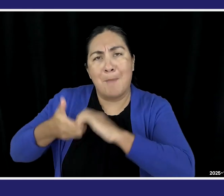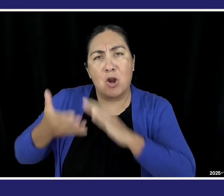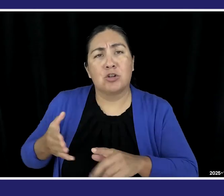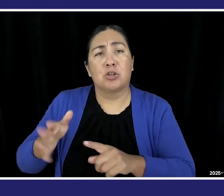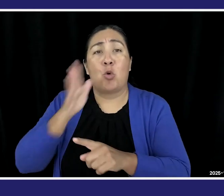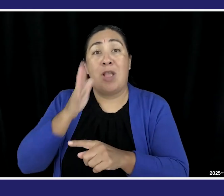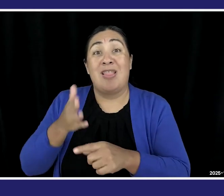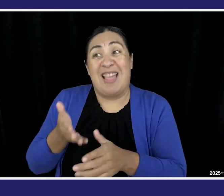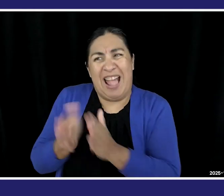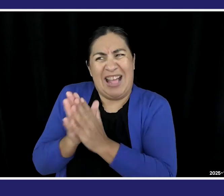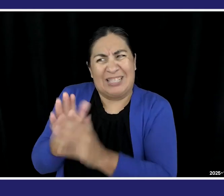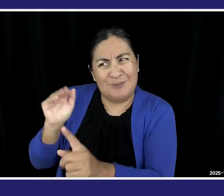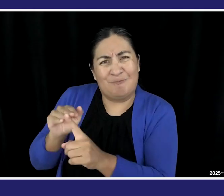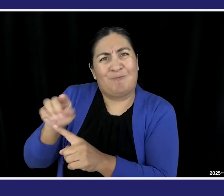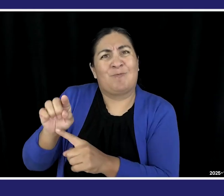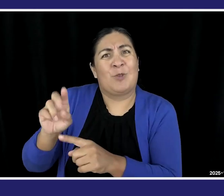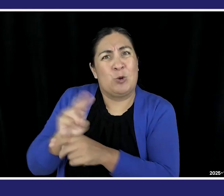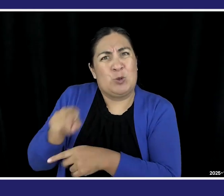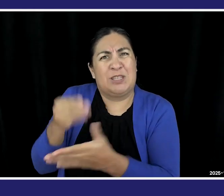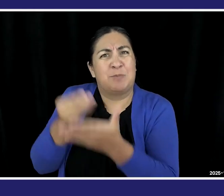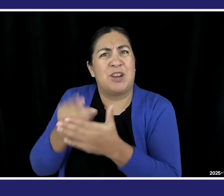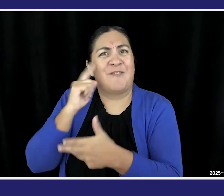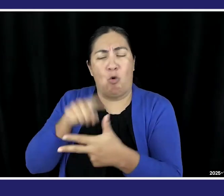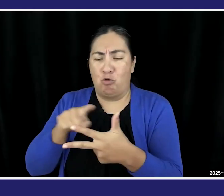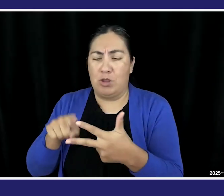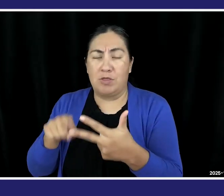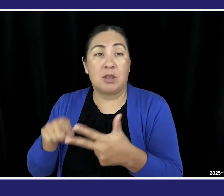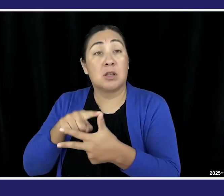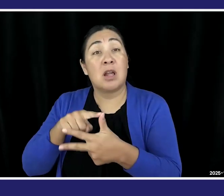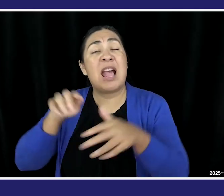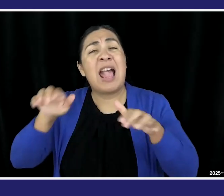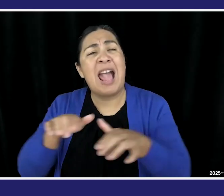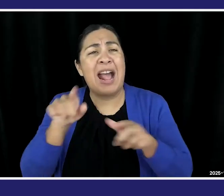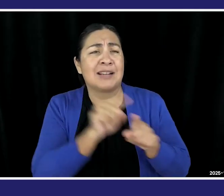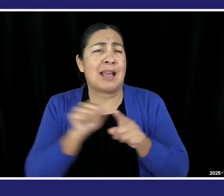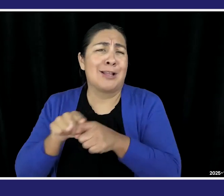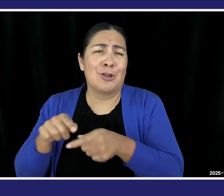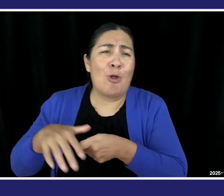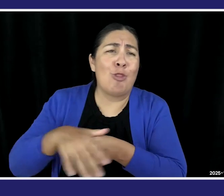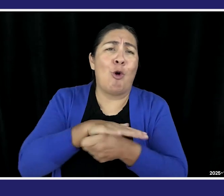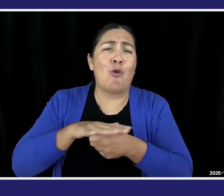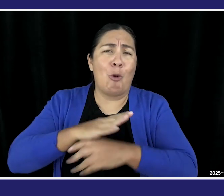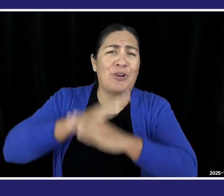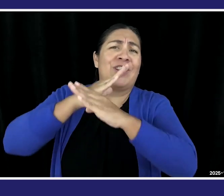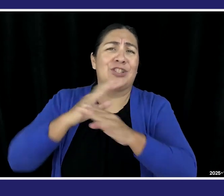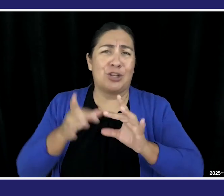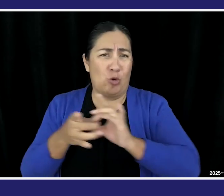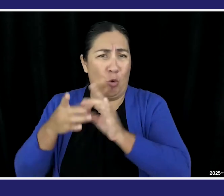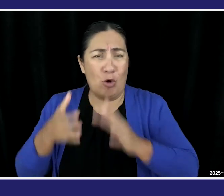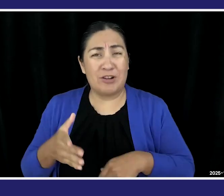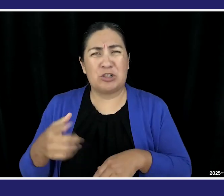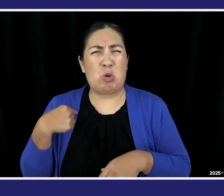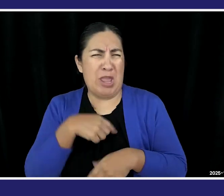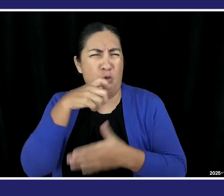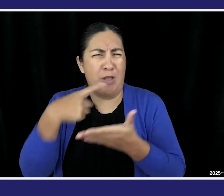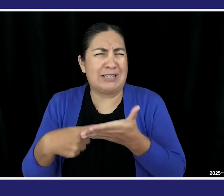do three things. Number one, act as local prevention coordinators. And so what we'll discuss in the next couple of slides